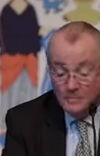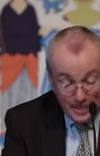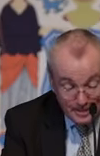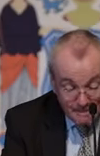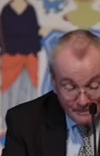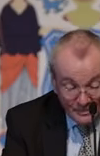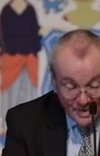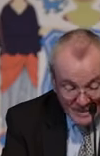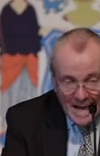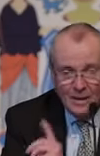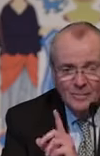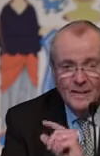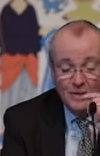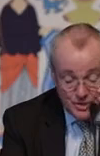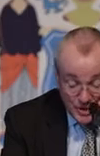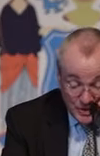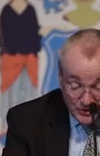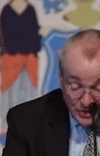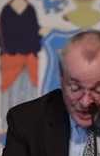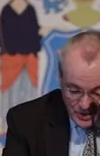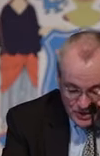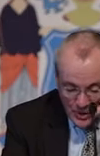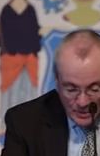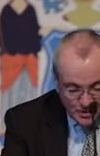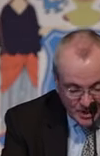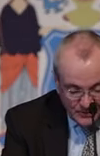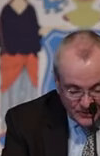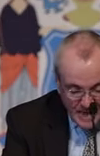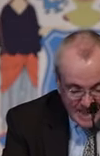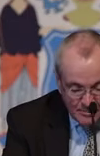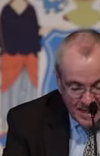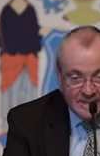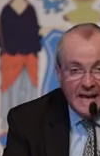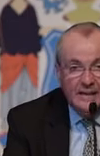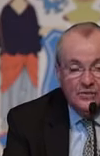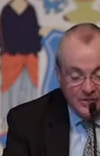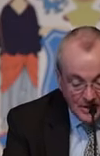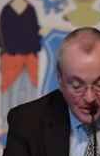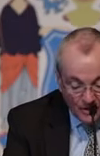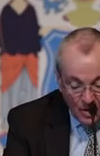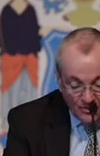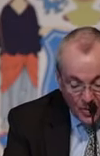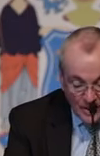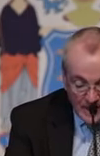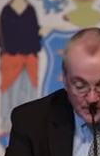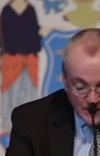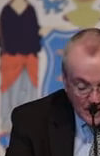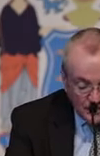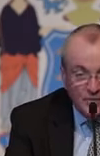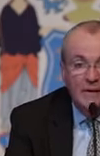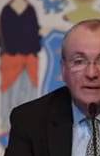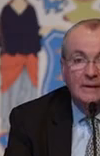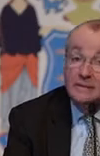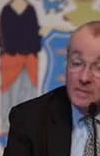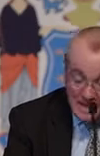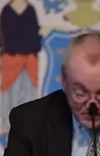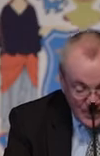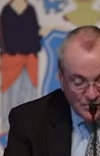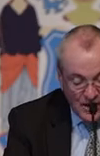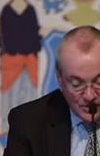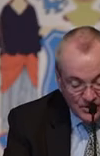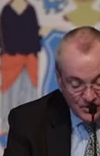Apparel. But now, Jill is turning her sewing machine from making bandanas for our four-legged friends to